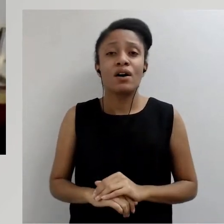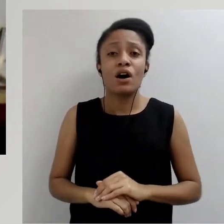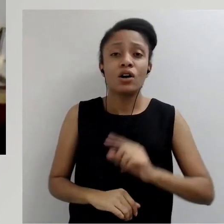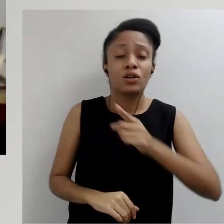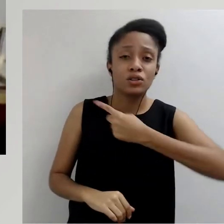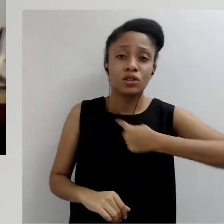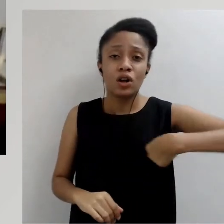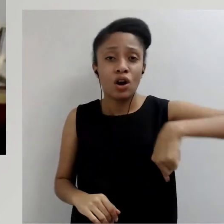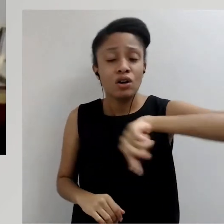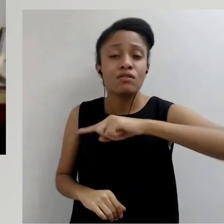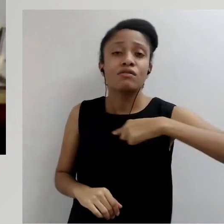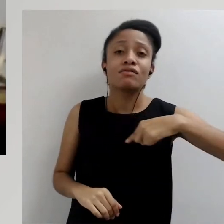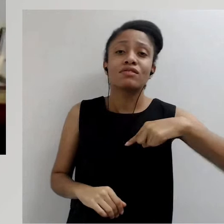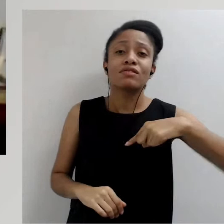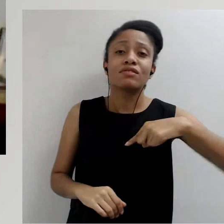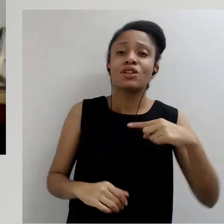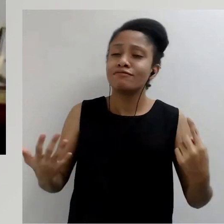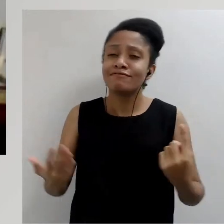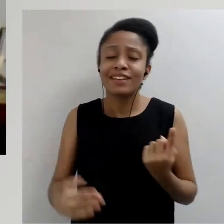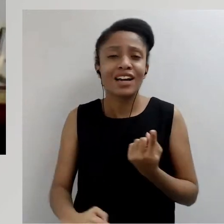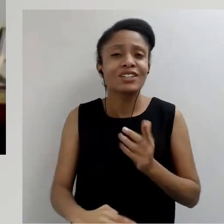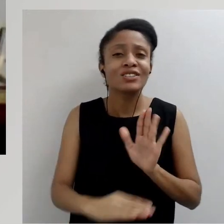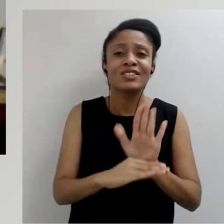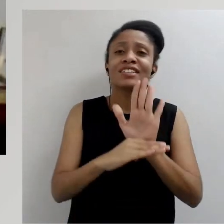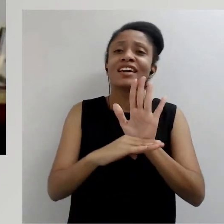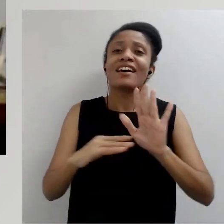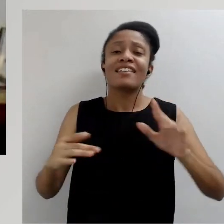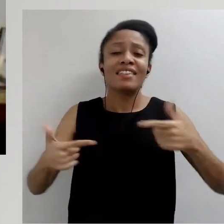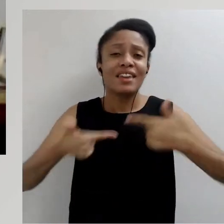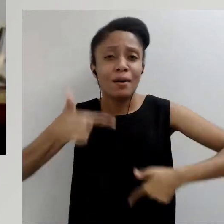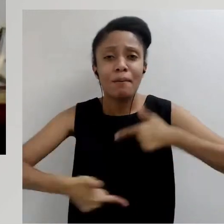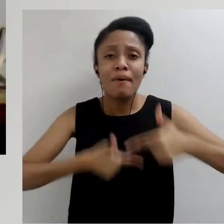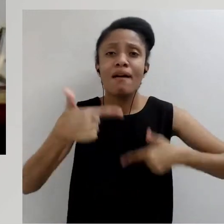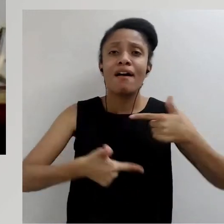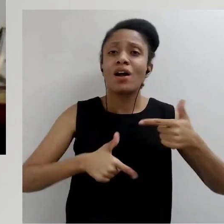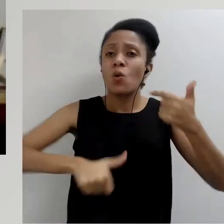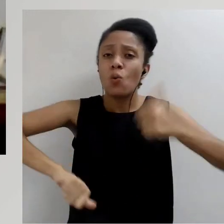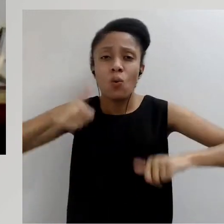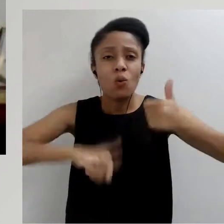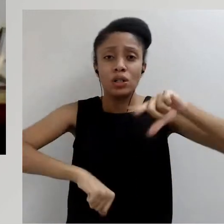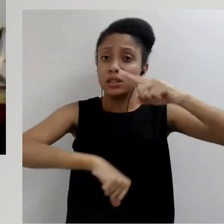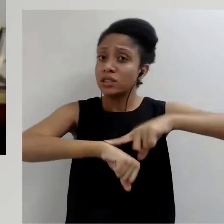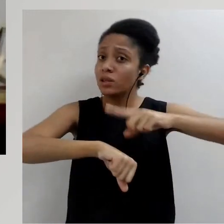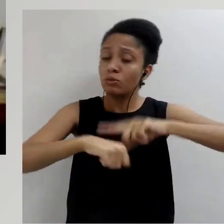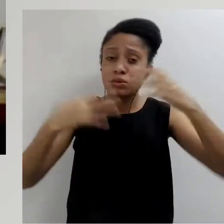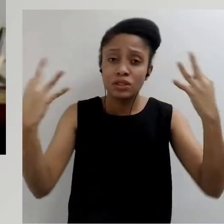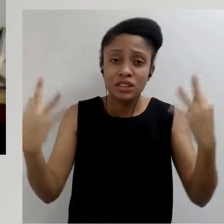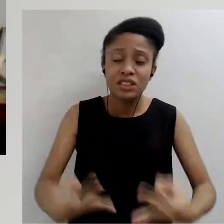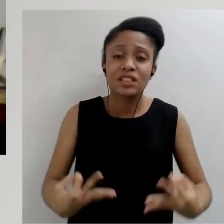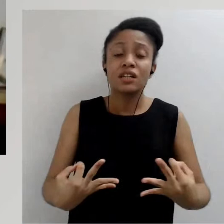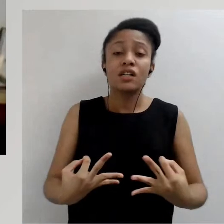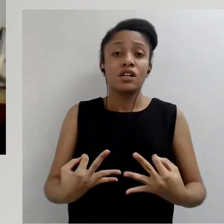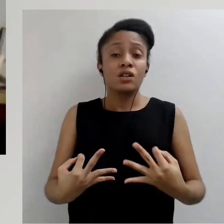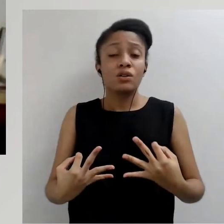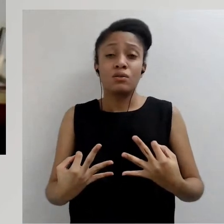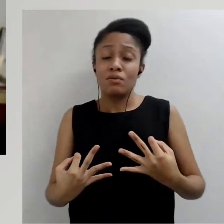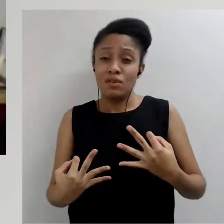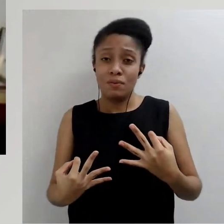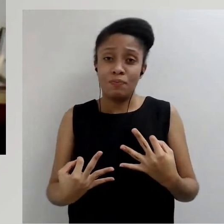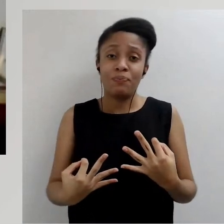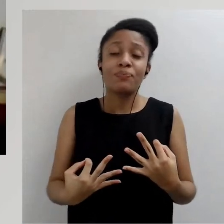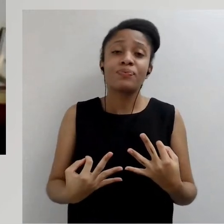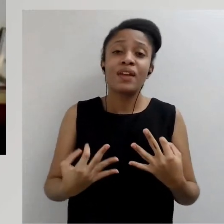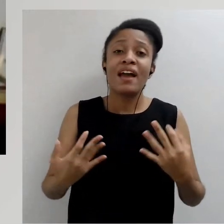all of us, we have our customer service. We are qualified. We deliver in the best